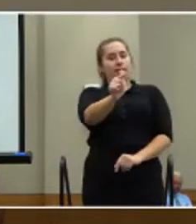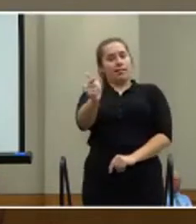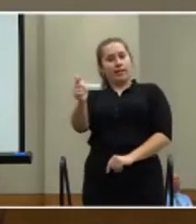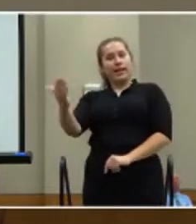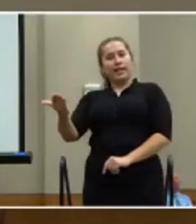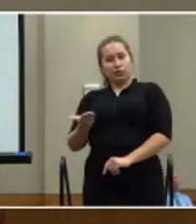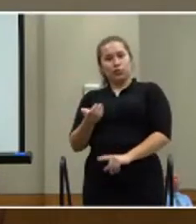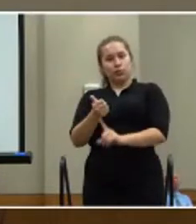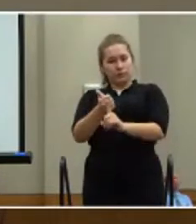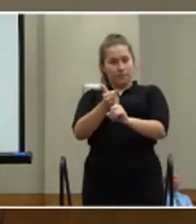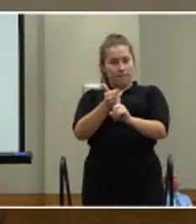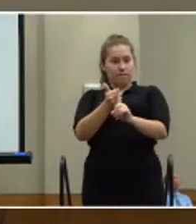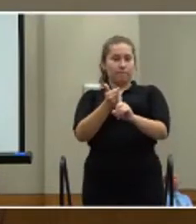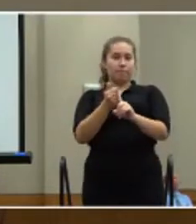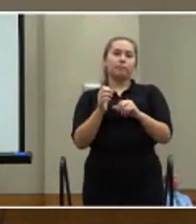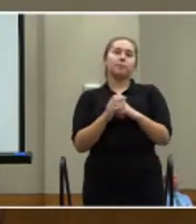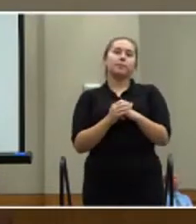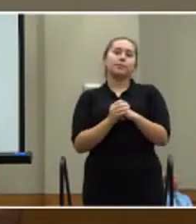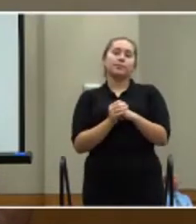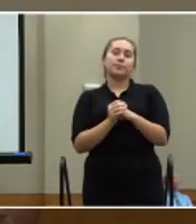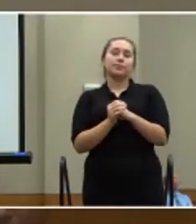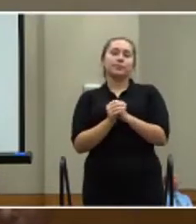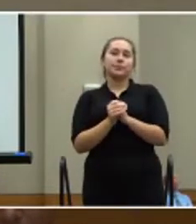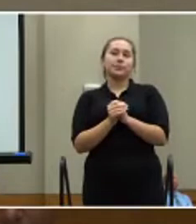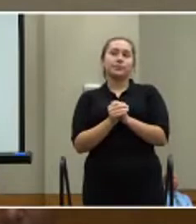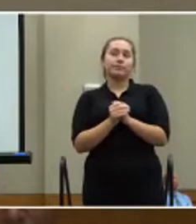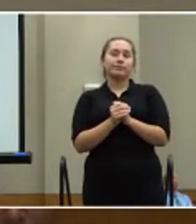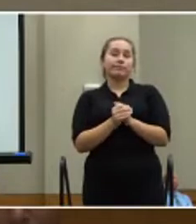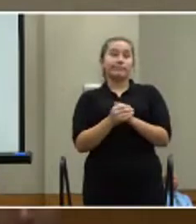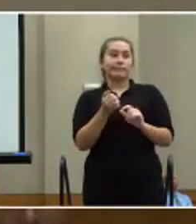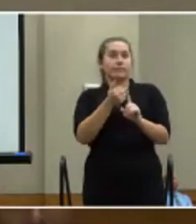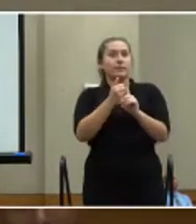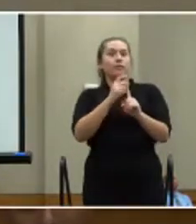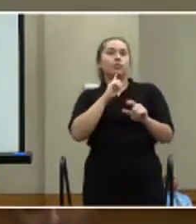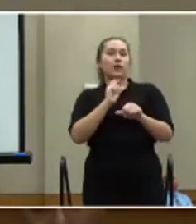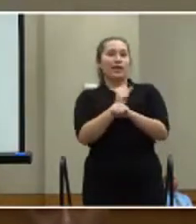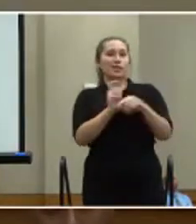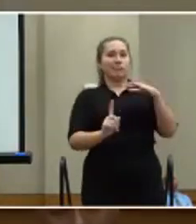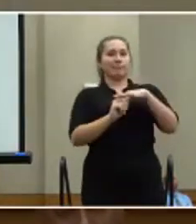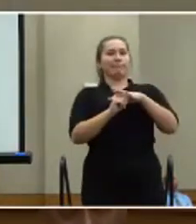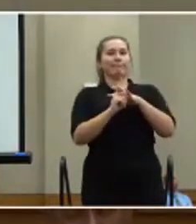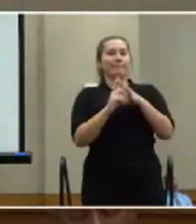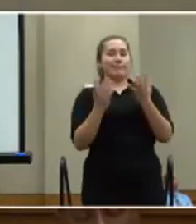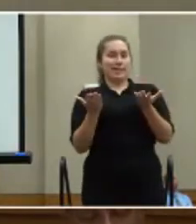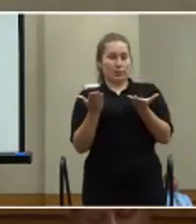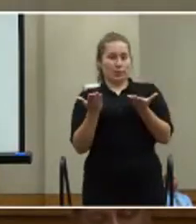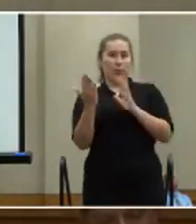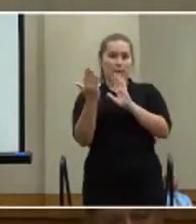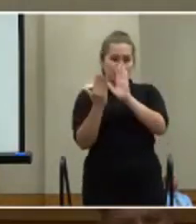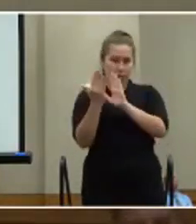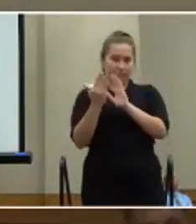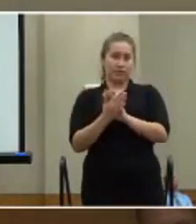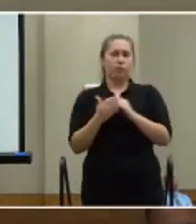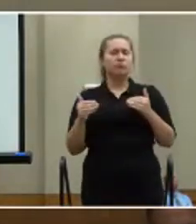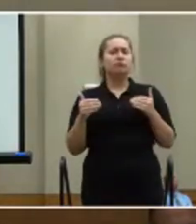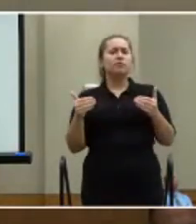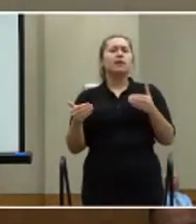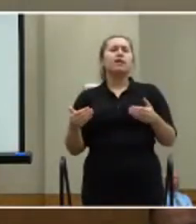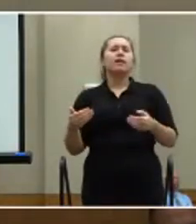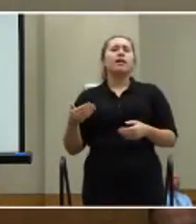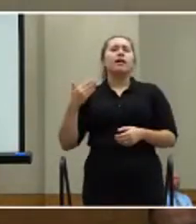Board introduce themselves who are present today. And why don't we go ahead? I'm going to